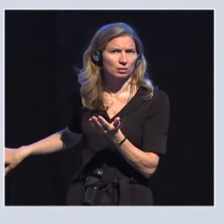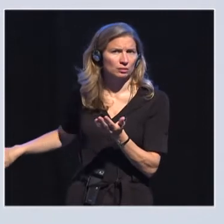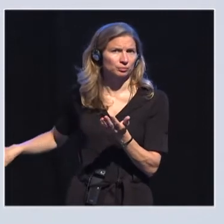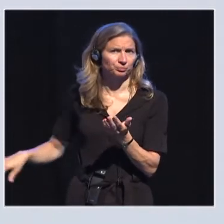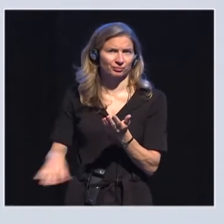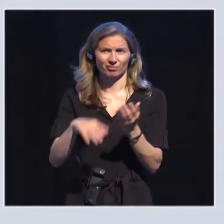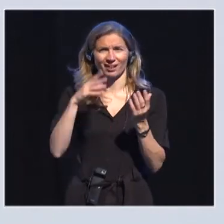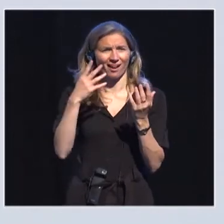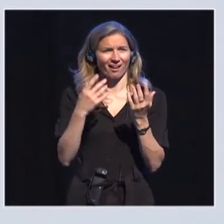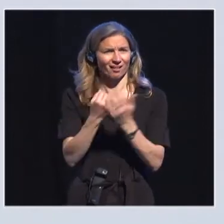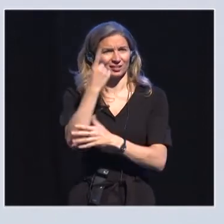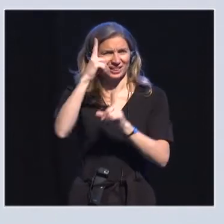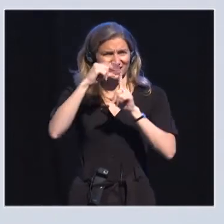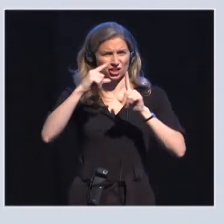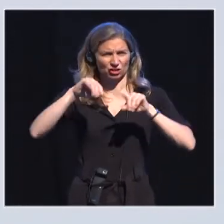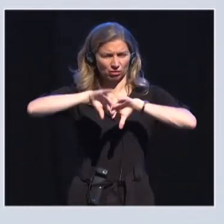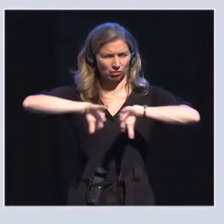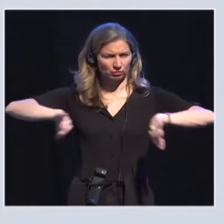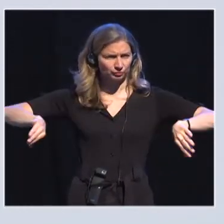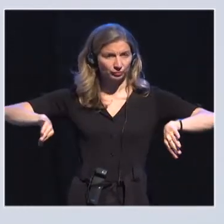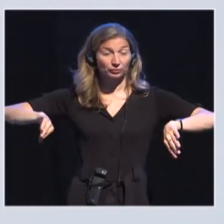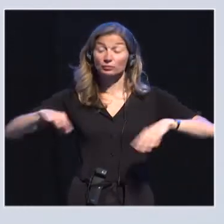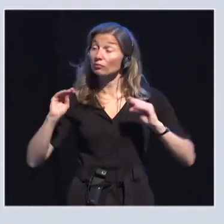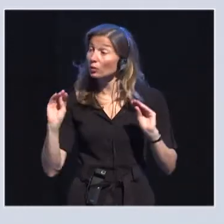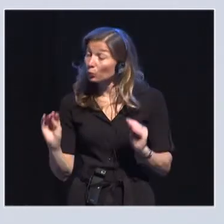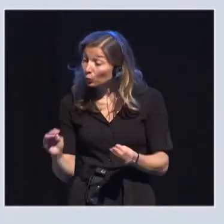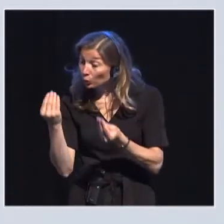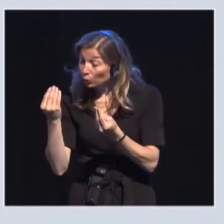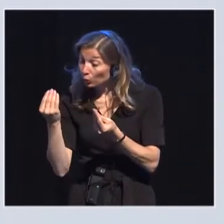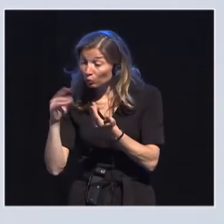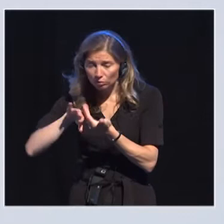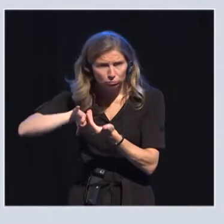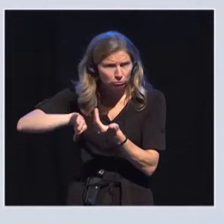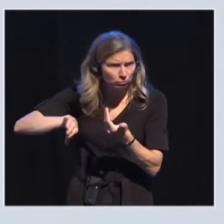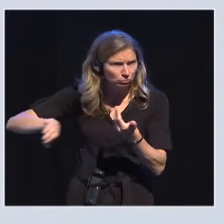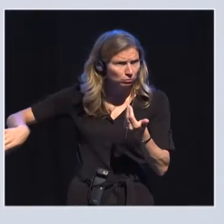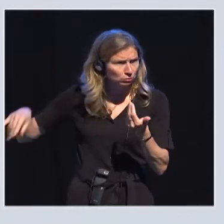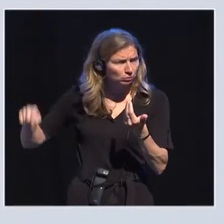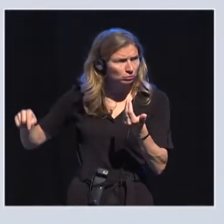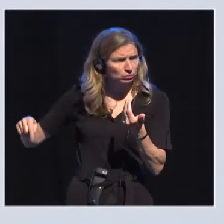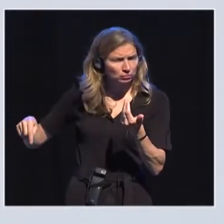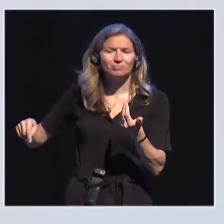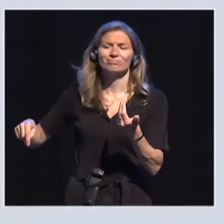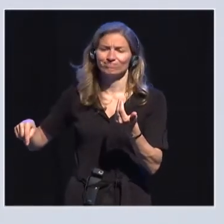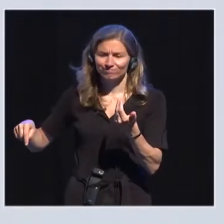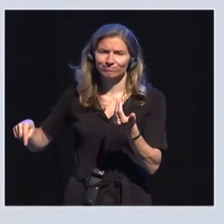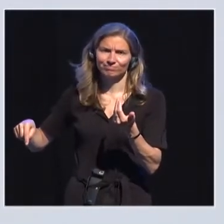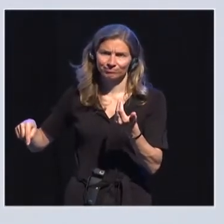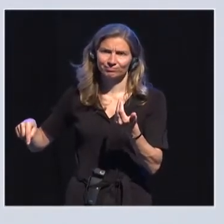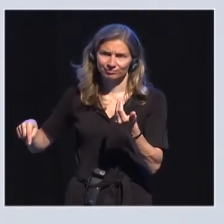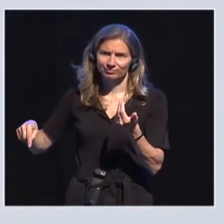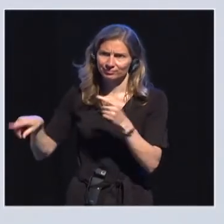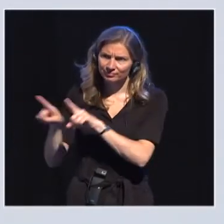divide. When we leave out young people in the collective solution, we also leave out a set of people